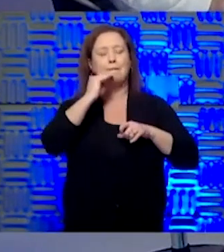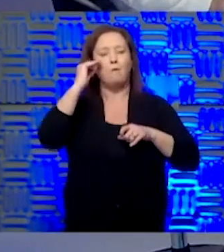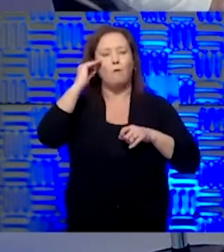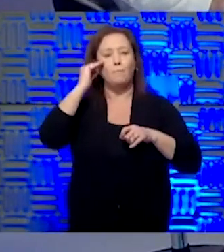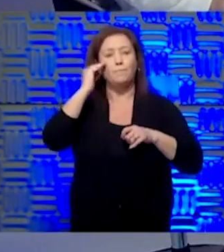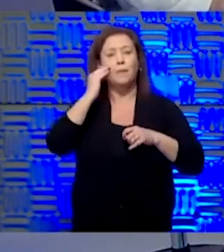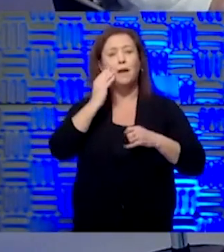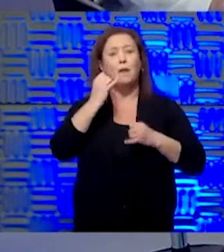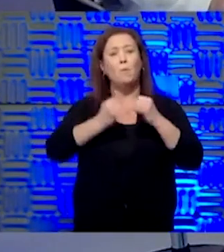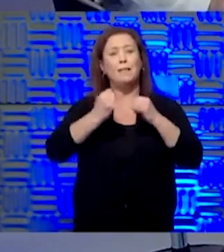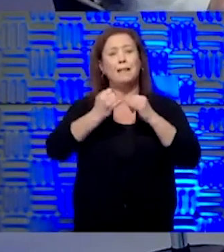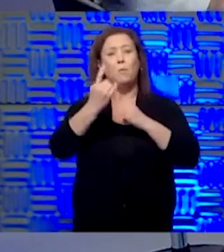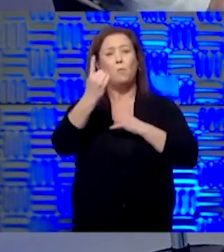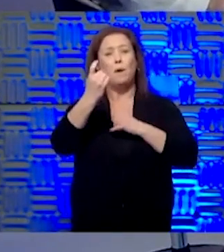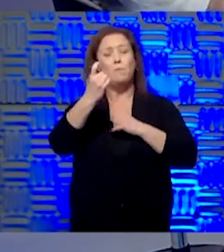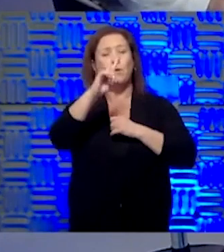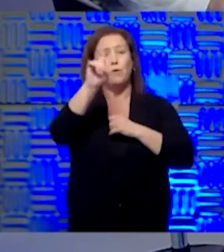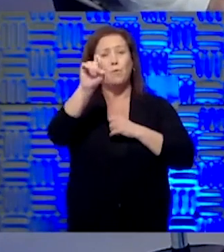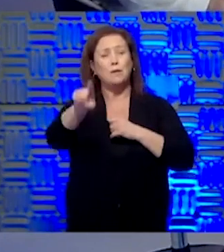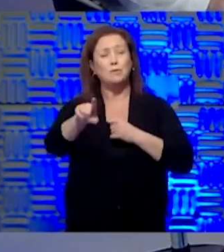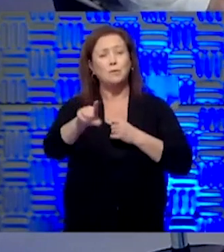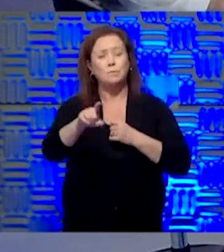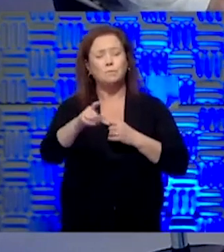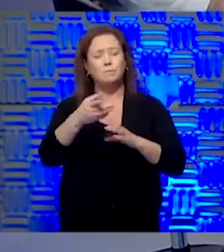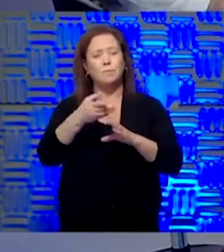up. Anyone out there in our audience?